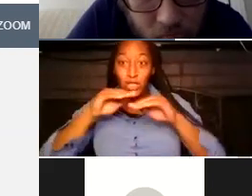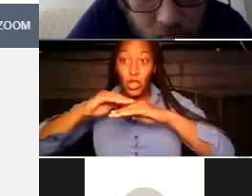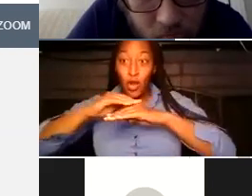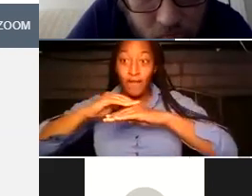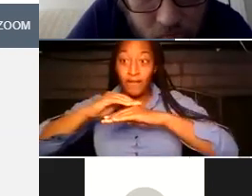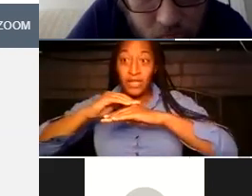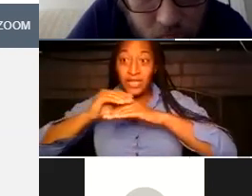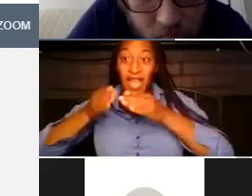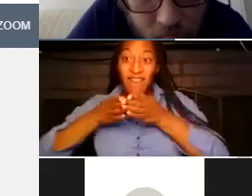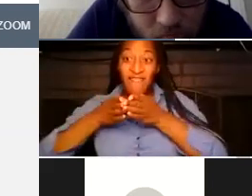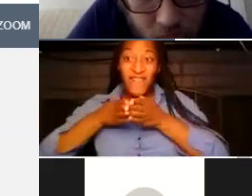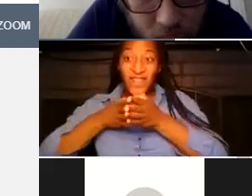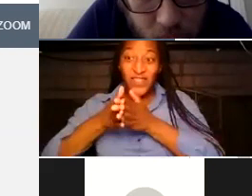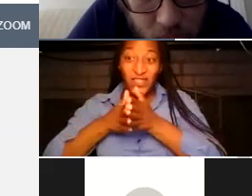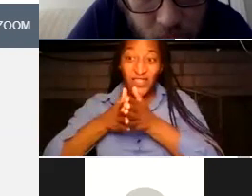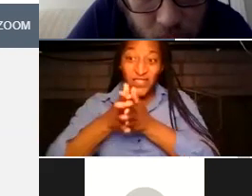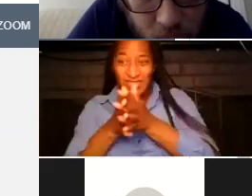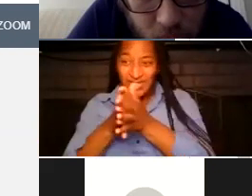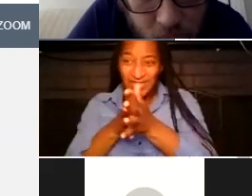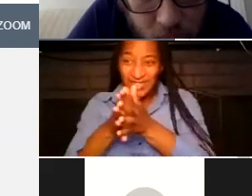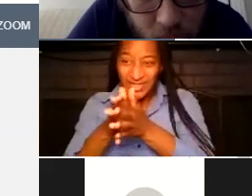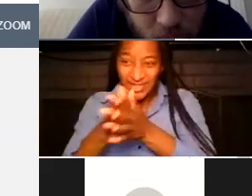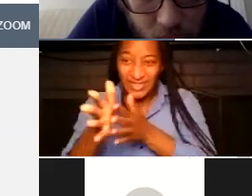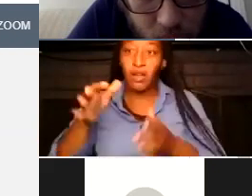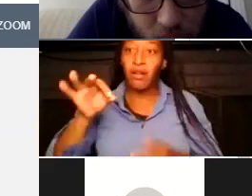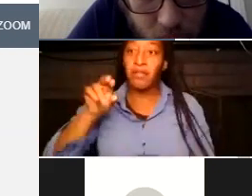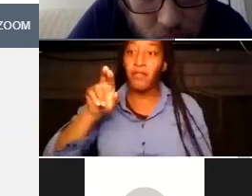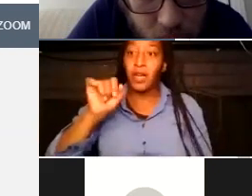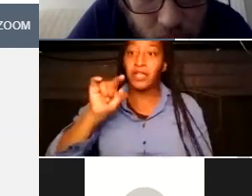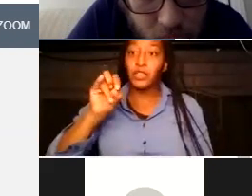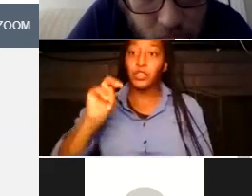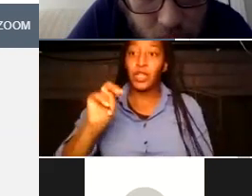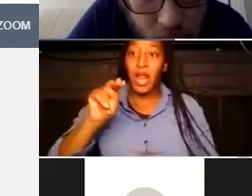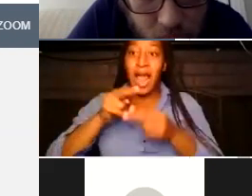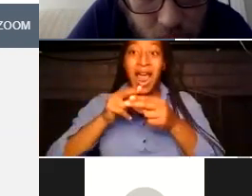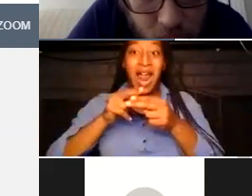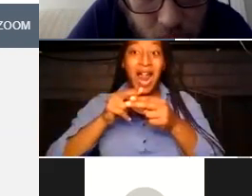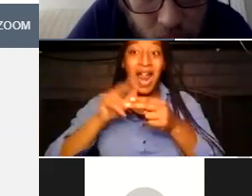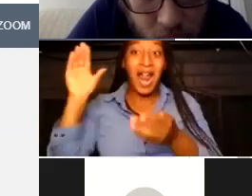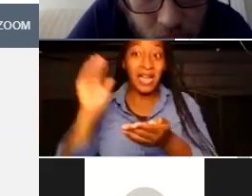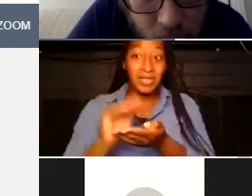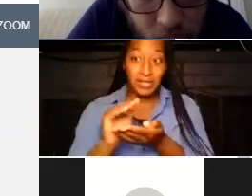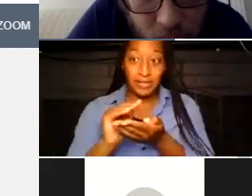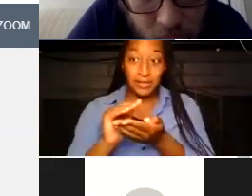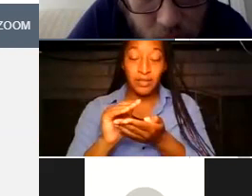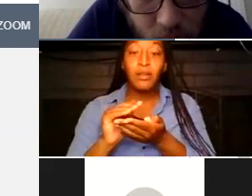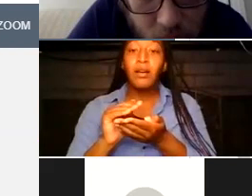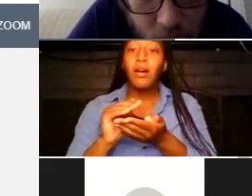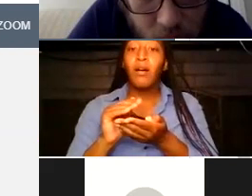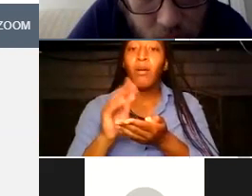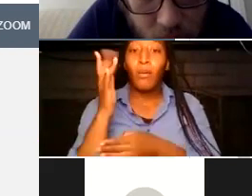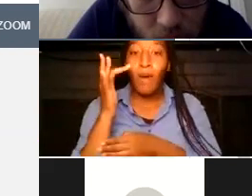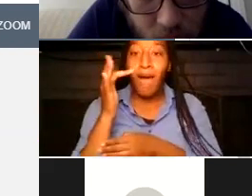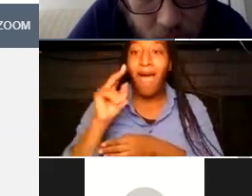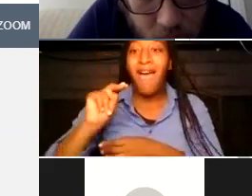frictionless, not frictionless, frictionless, is because remember the net force has to be